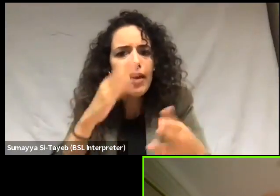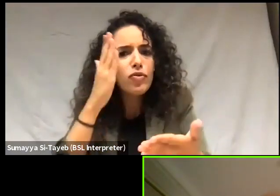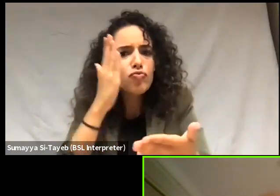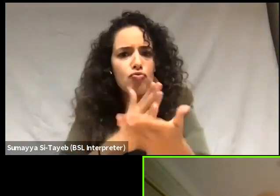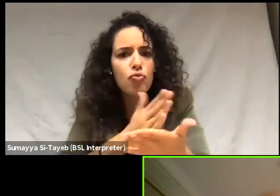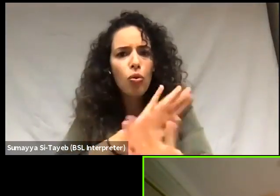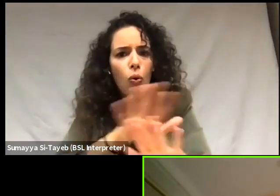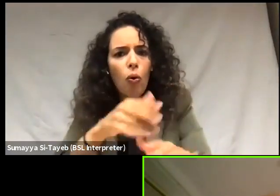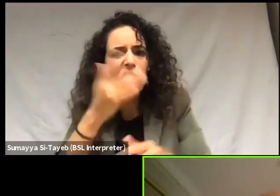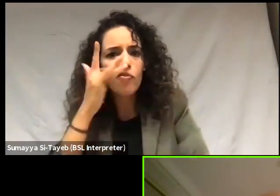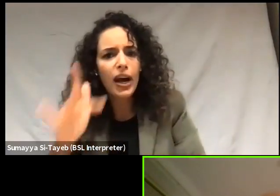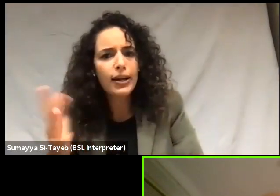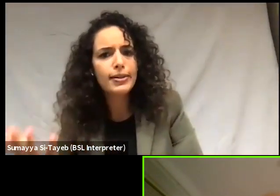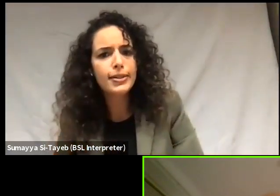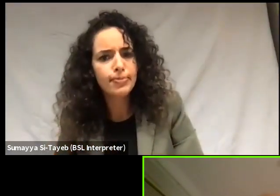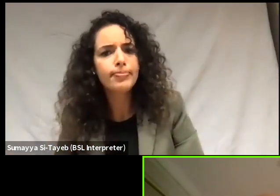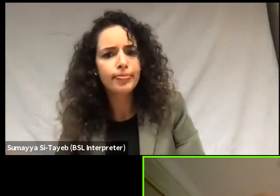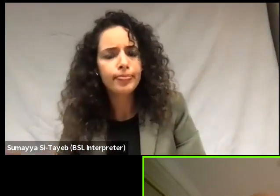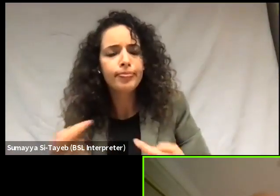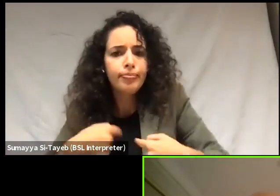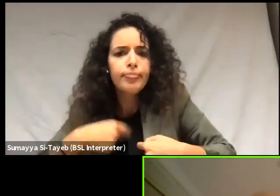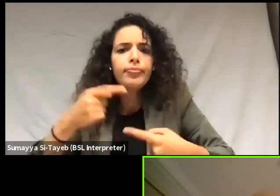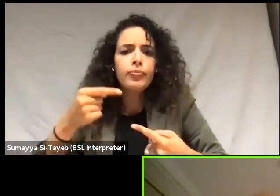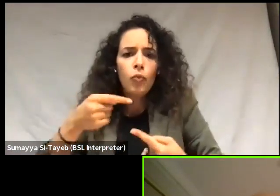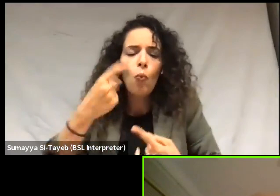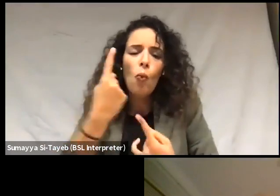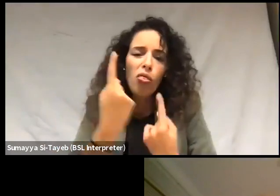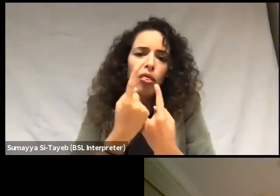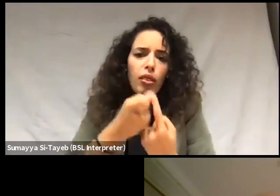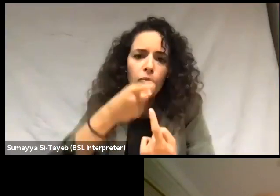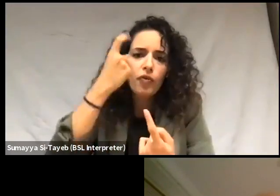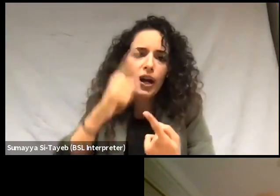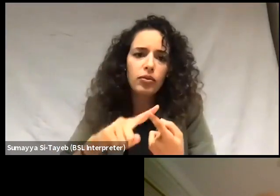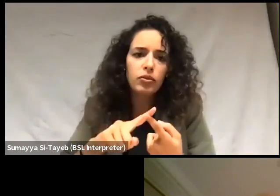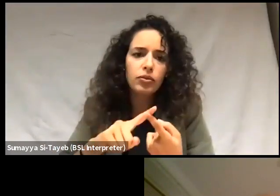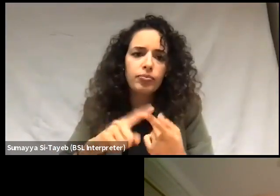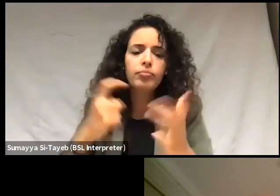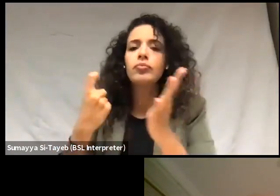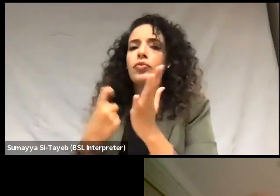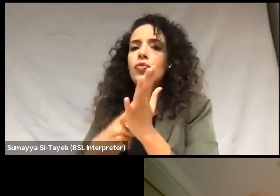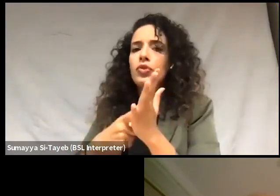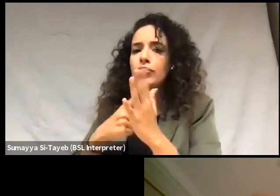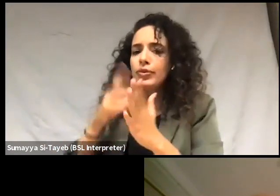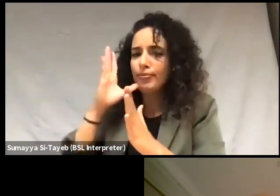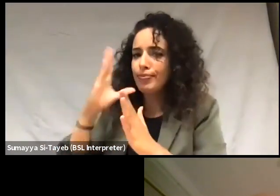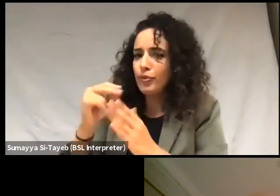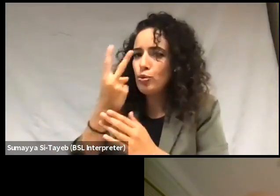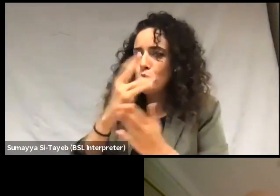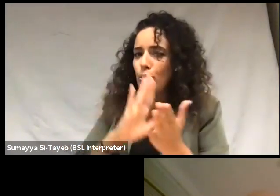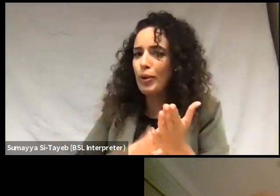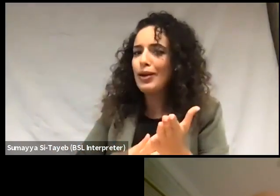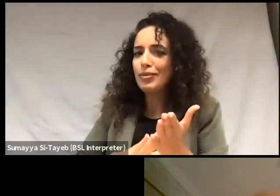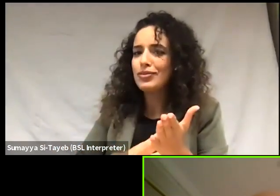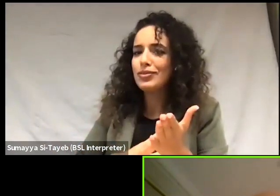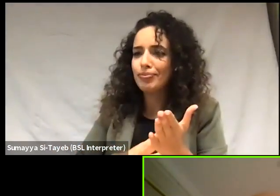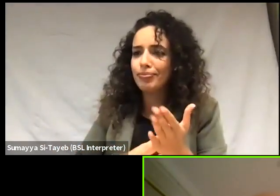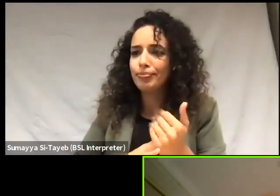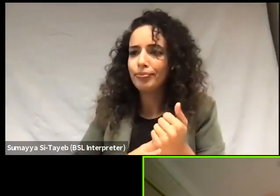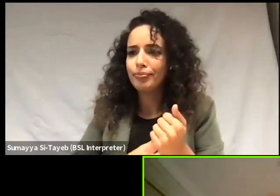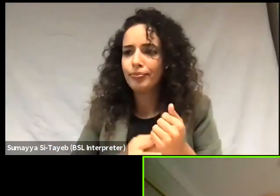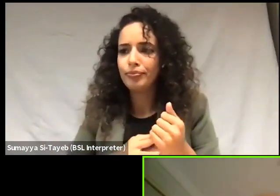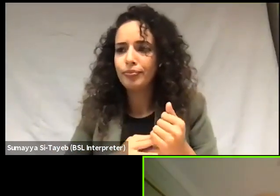was one finding. Faisal, you've got 2 minutes. Thanks. 2 to 3 minutes.